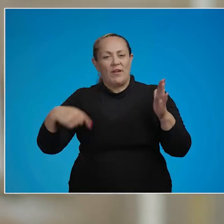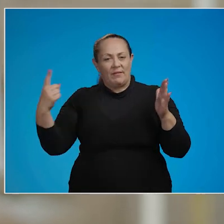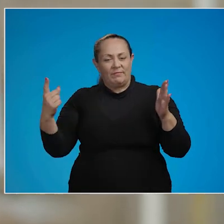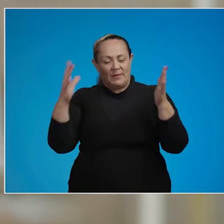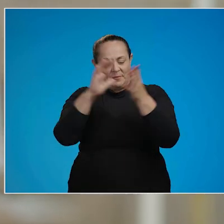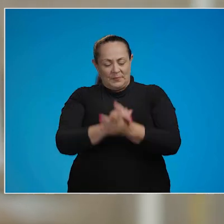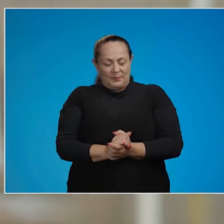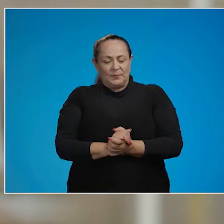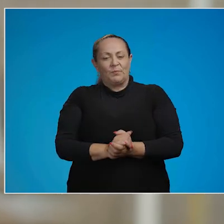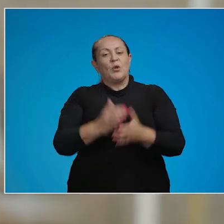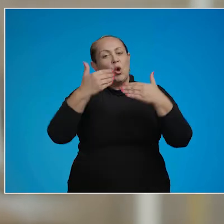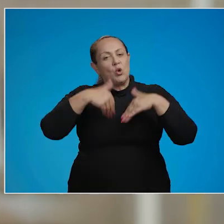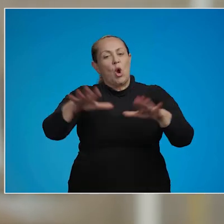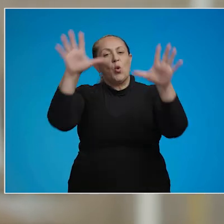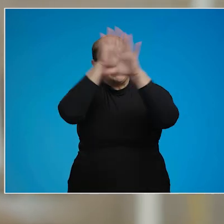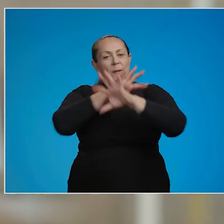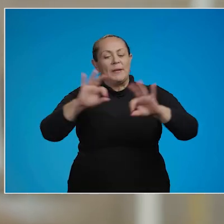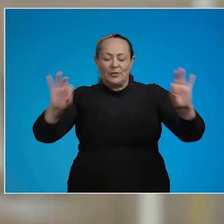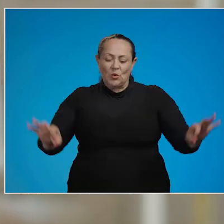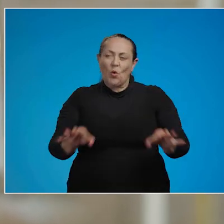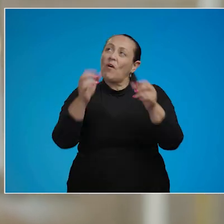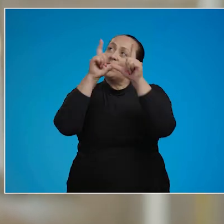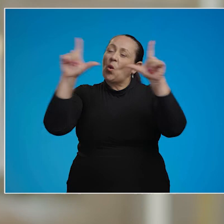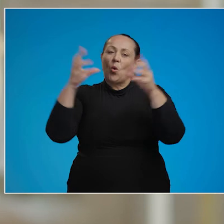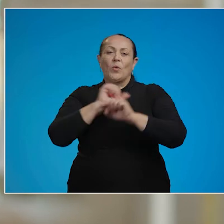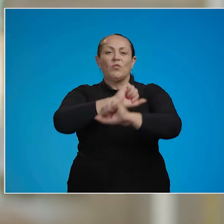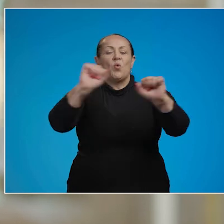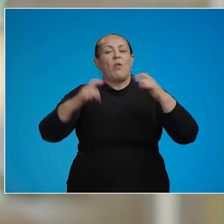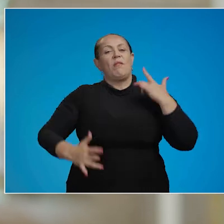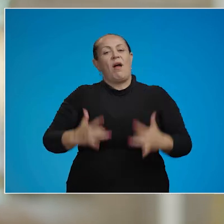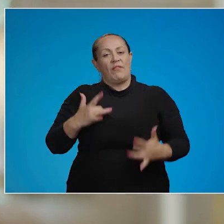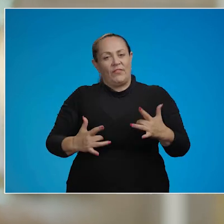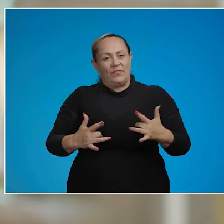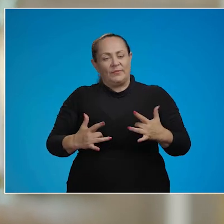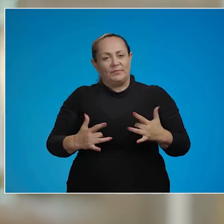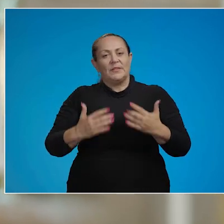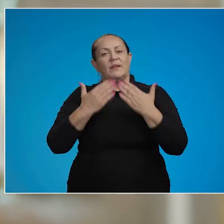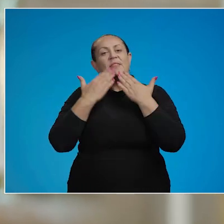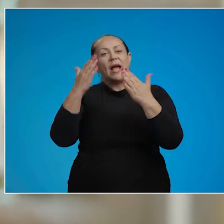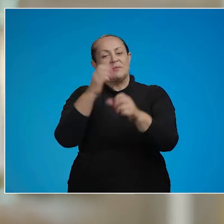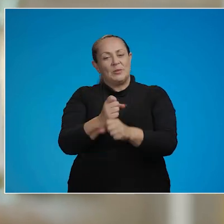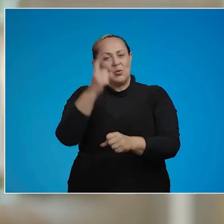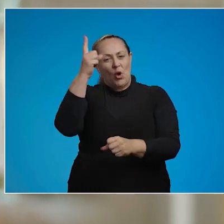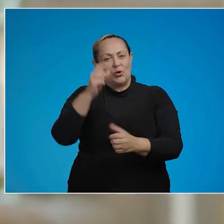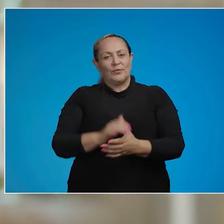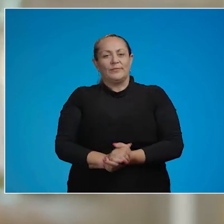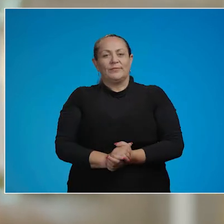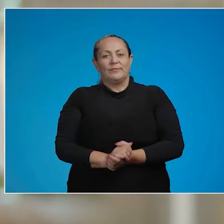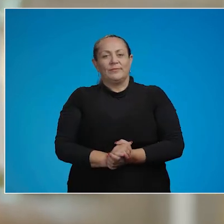Go in peace glorifying the Lord by your life Thanks be to God